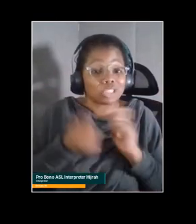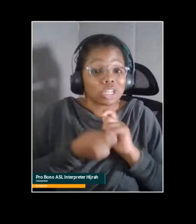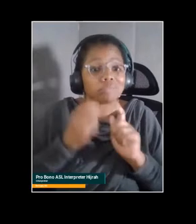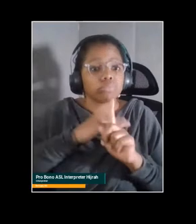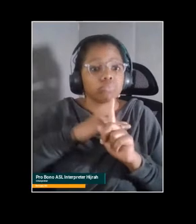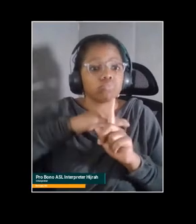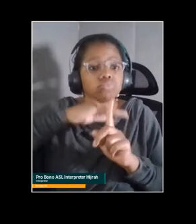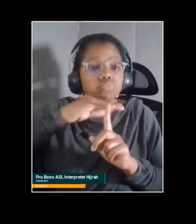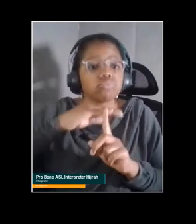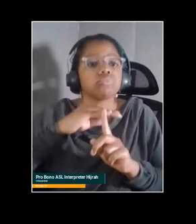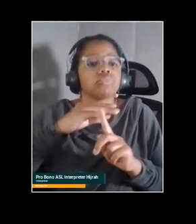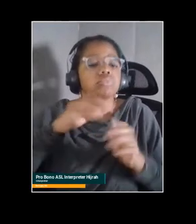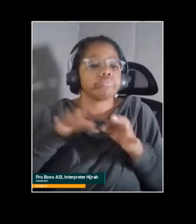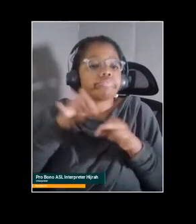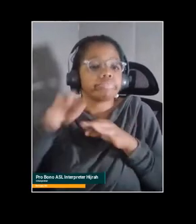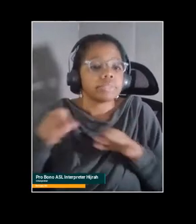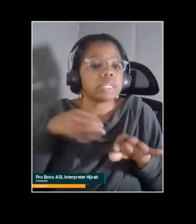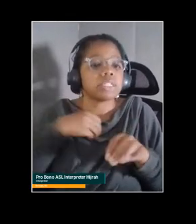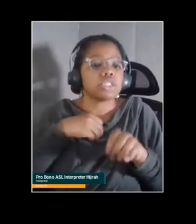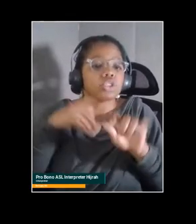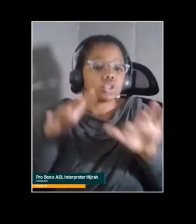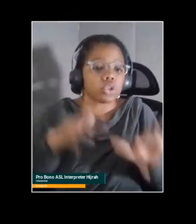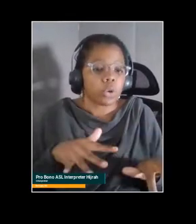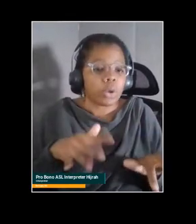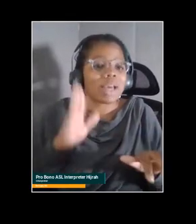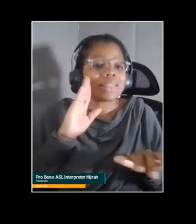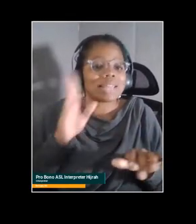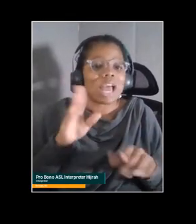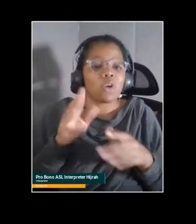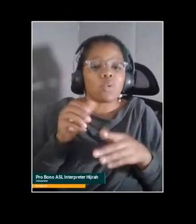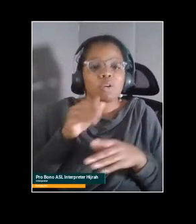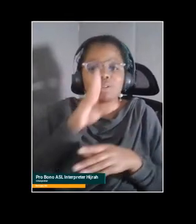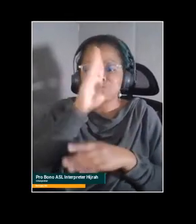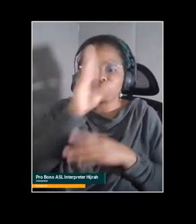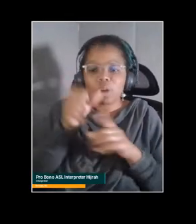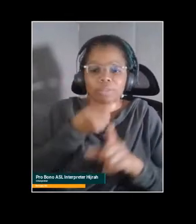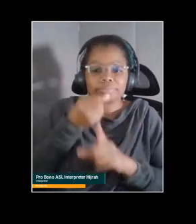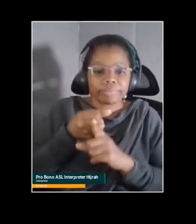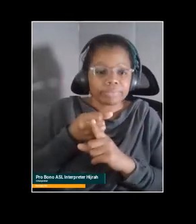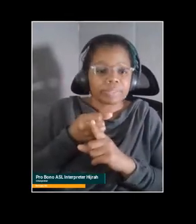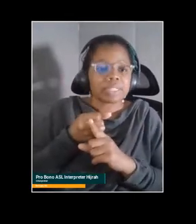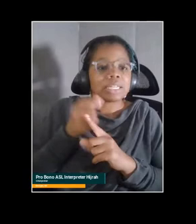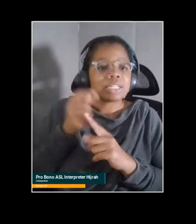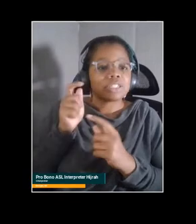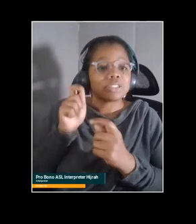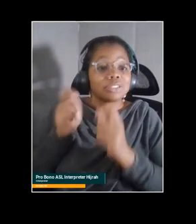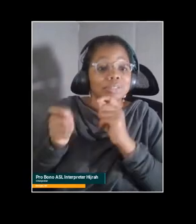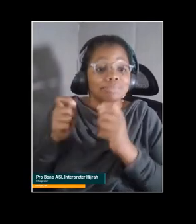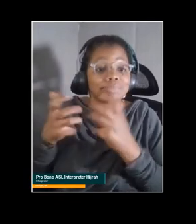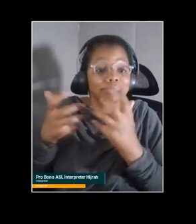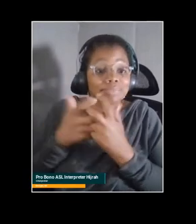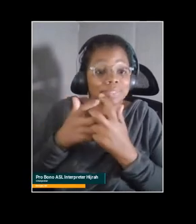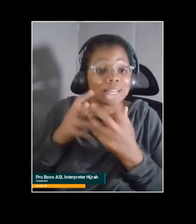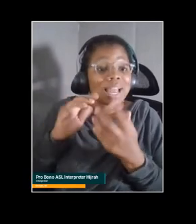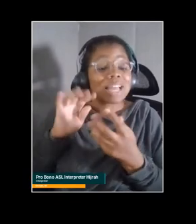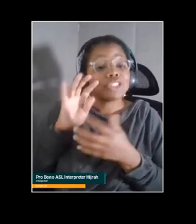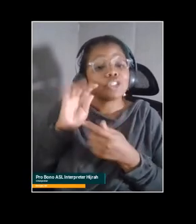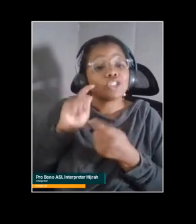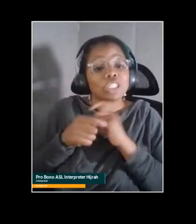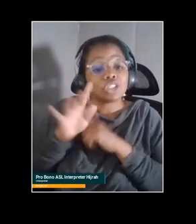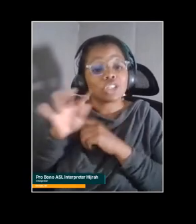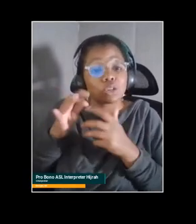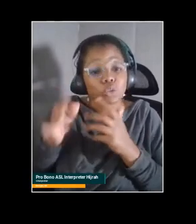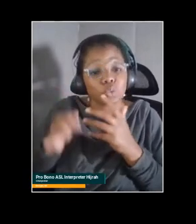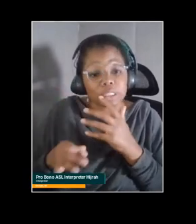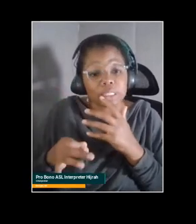later snowfall can also directly lead recreationists to adapt by changing their recreation choices,